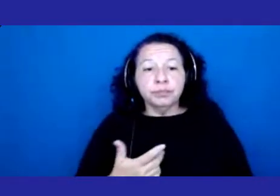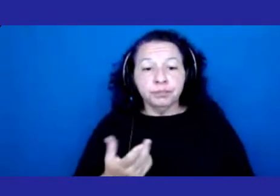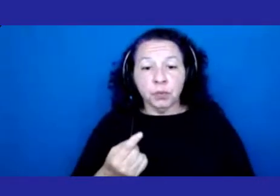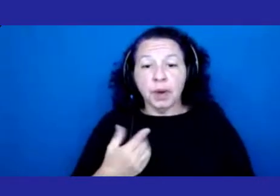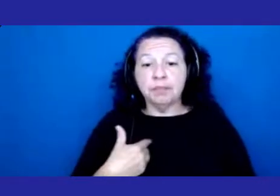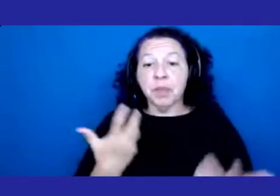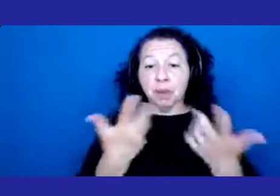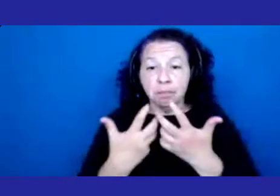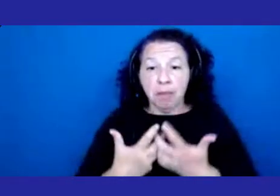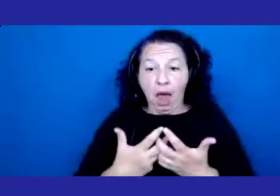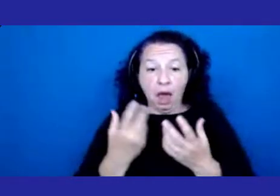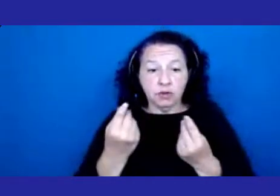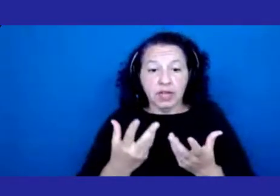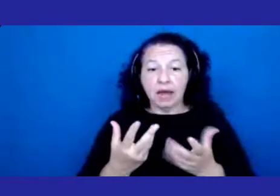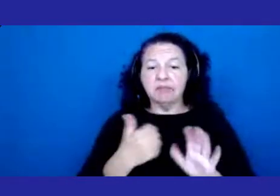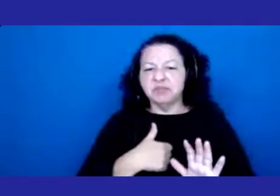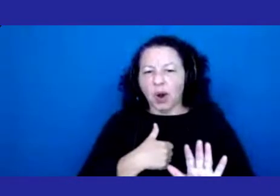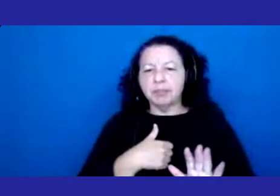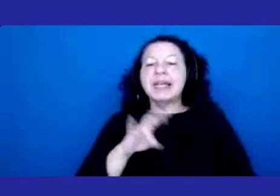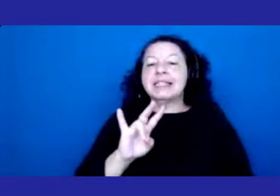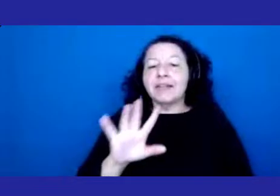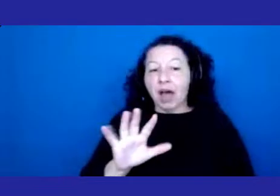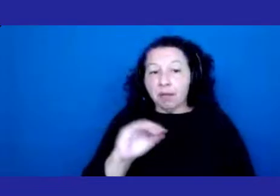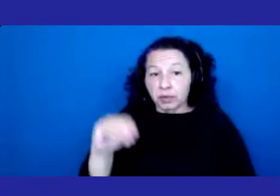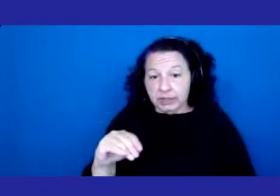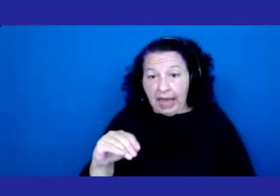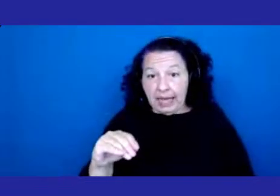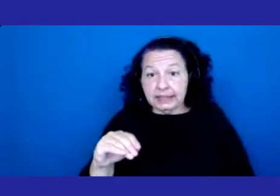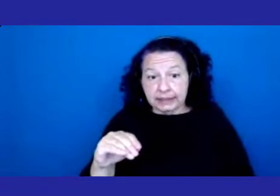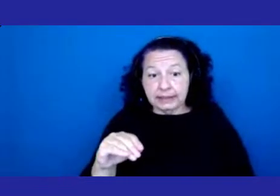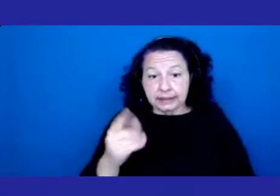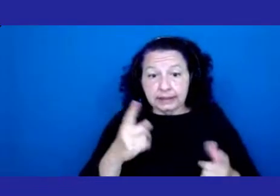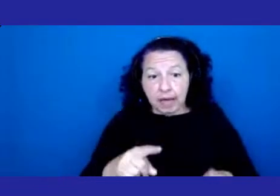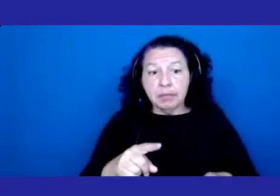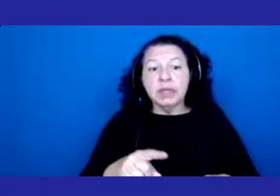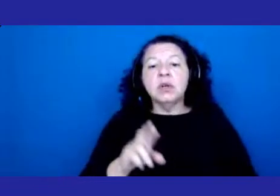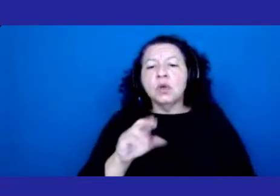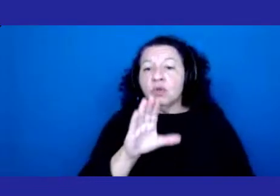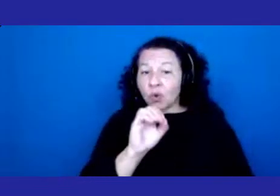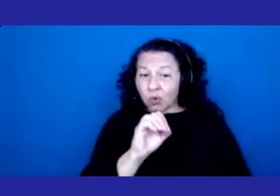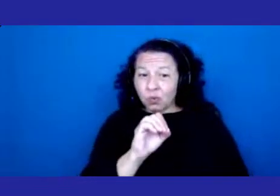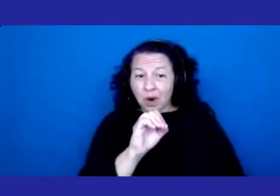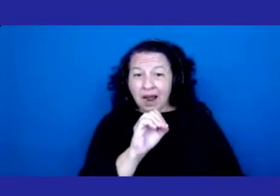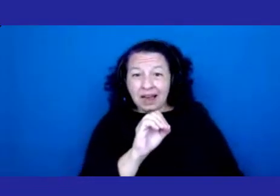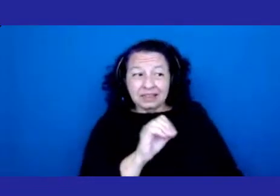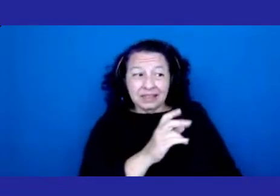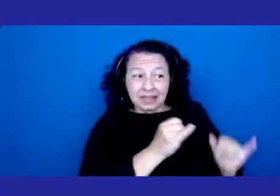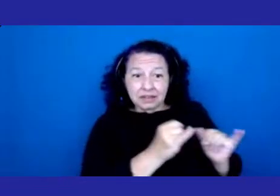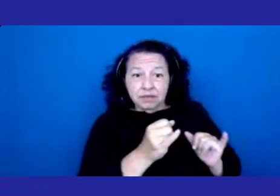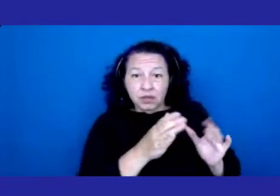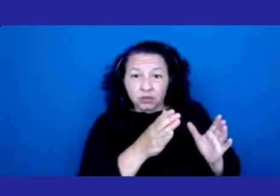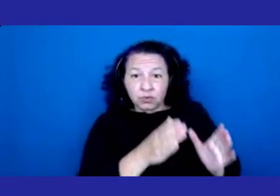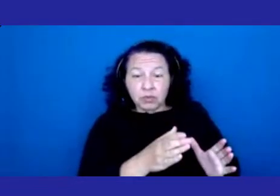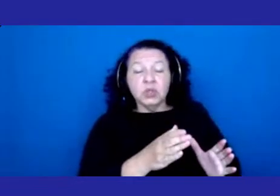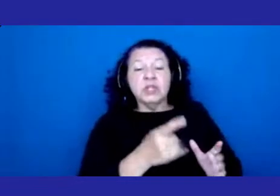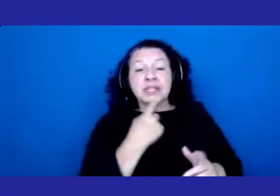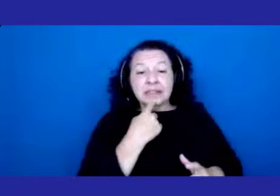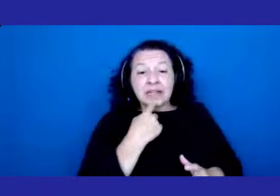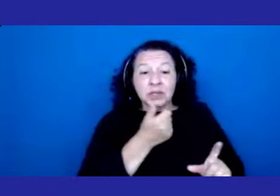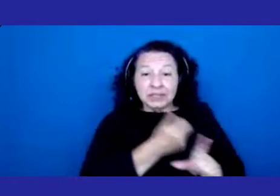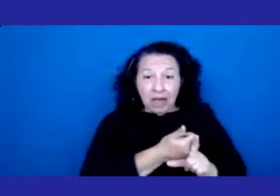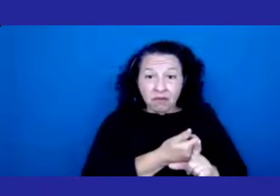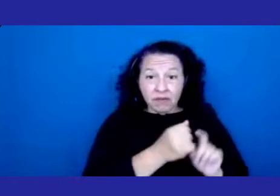is 75% of the time, the race that the individual stated was their self-identified race